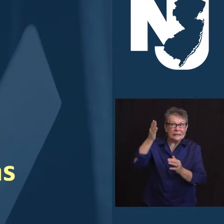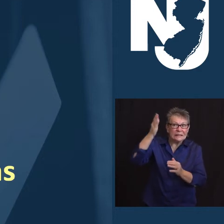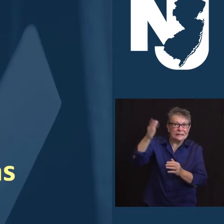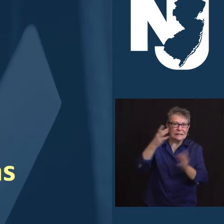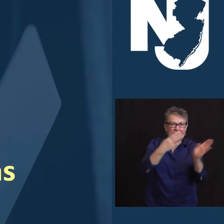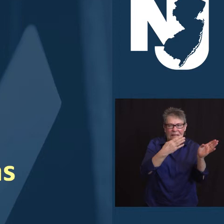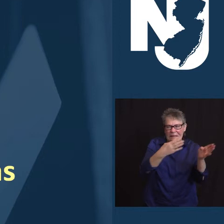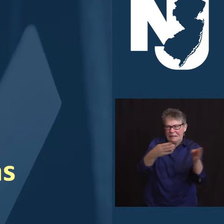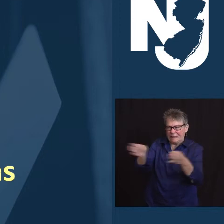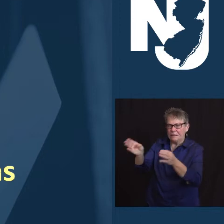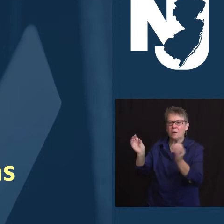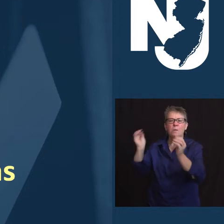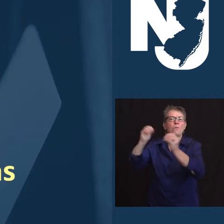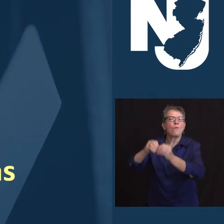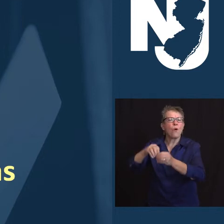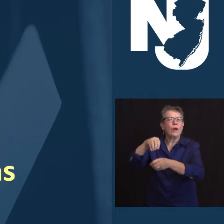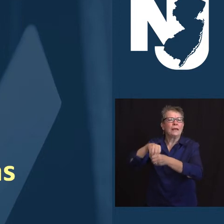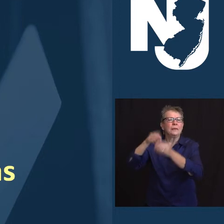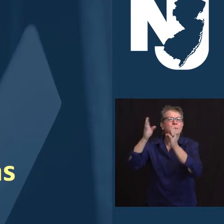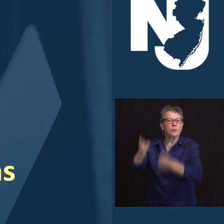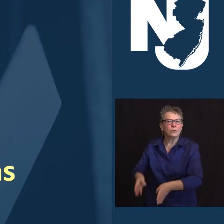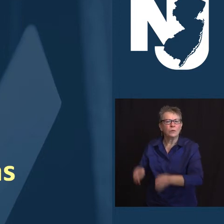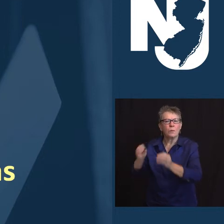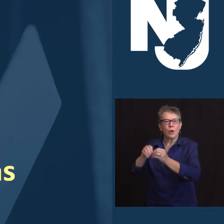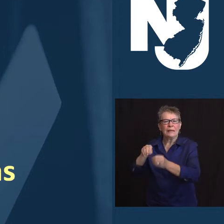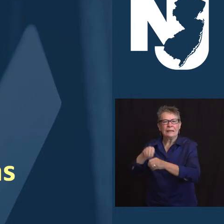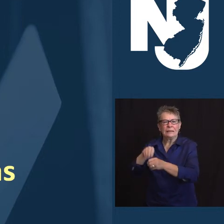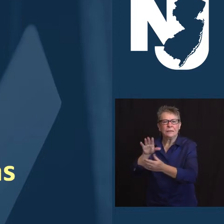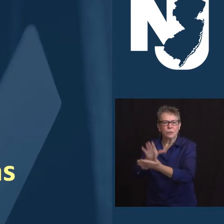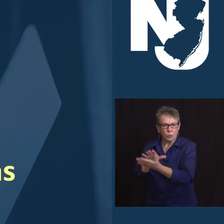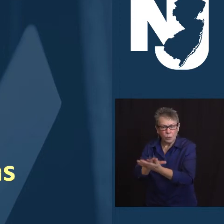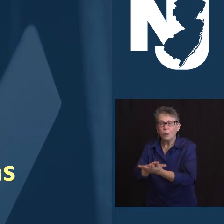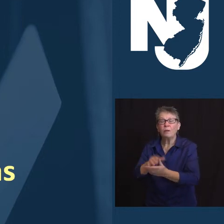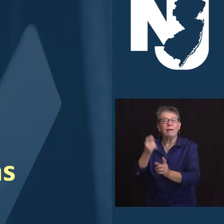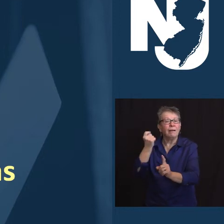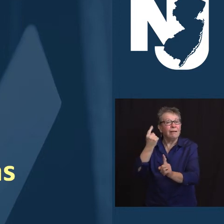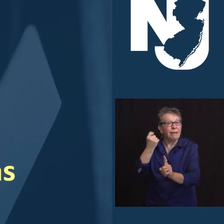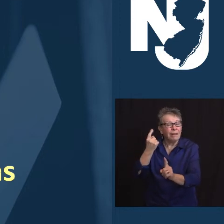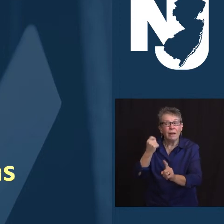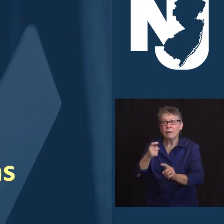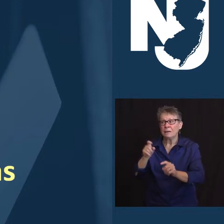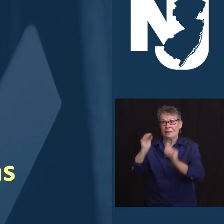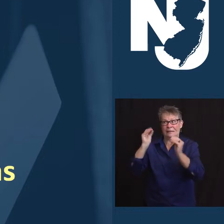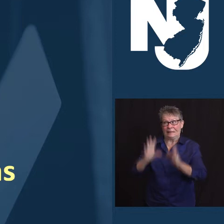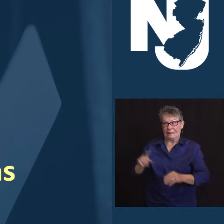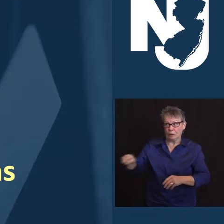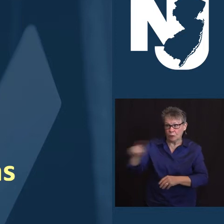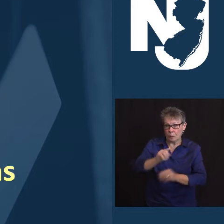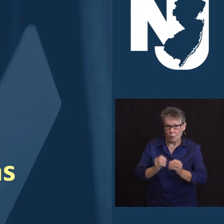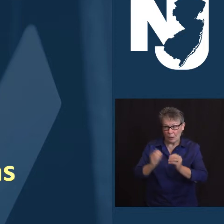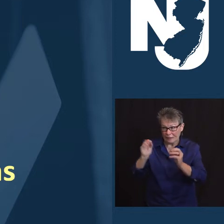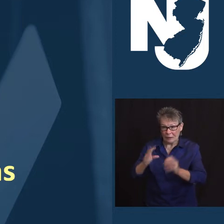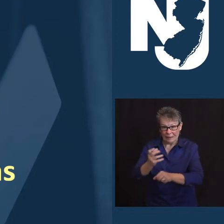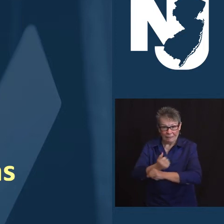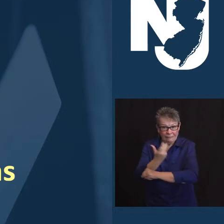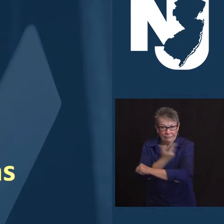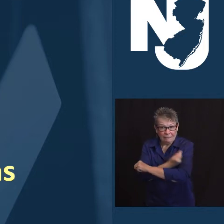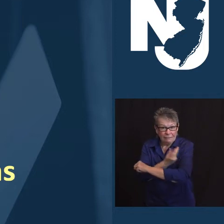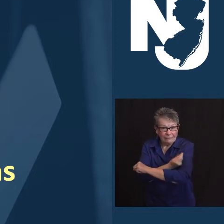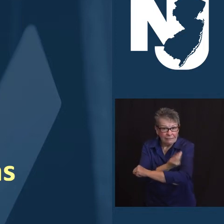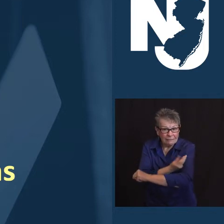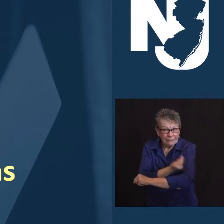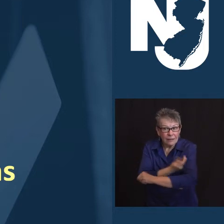more educators eligible for vaccinations beyond those who are currently eligible, either because of age or